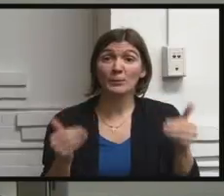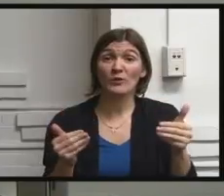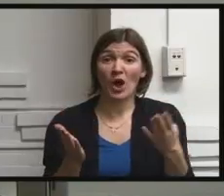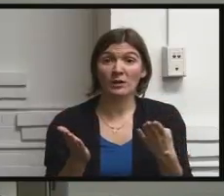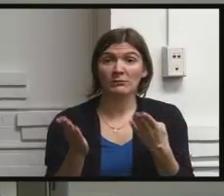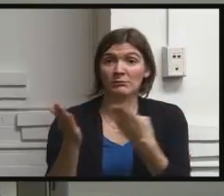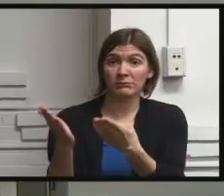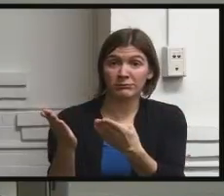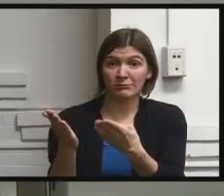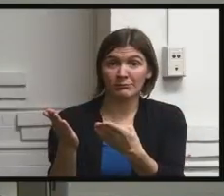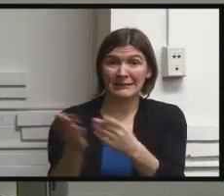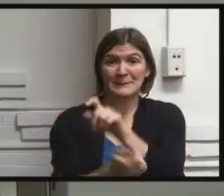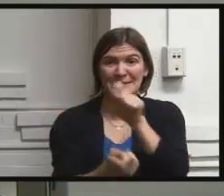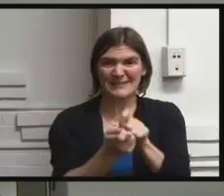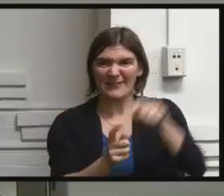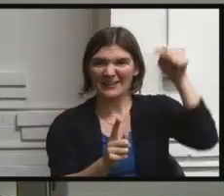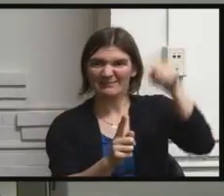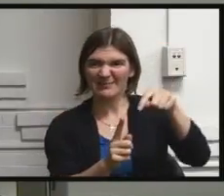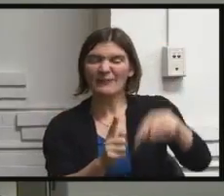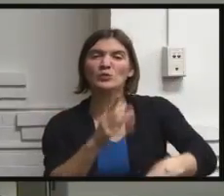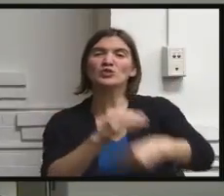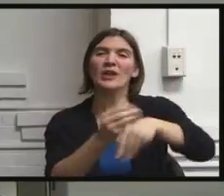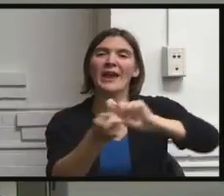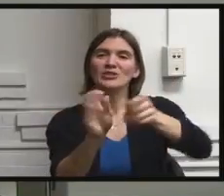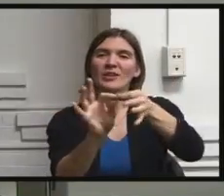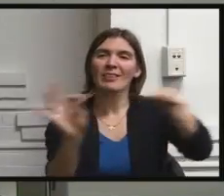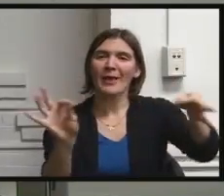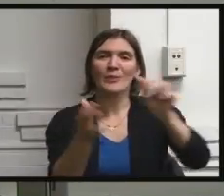of the very specific resolution language.